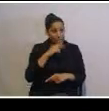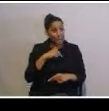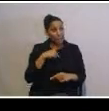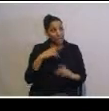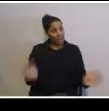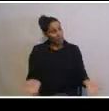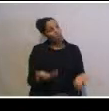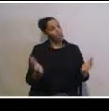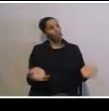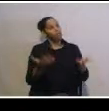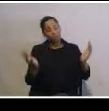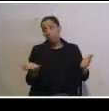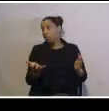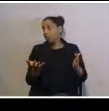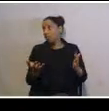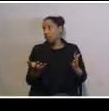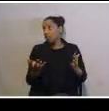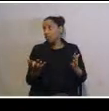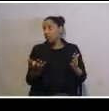or